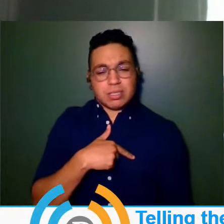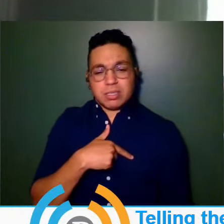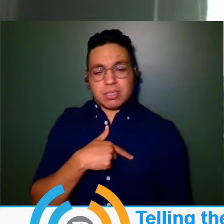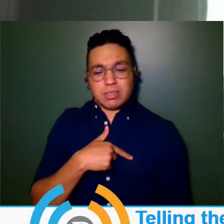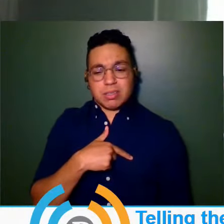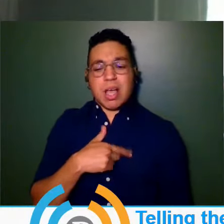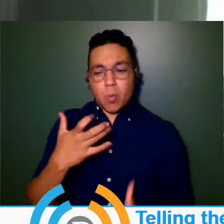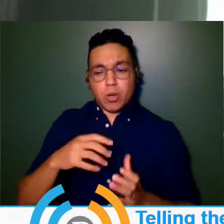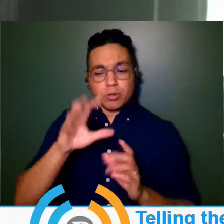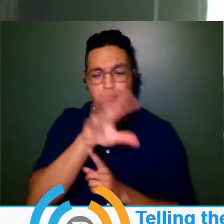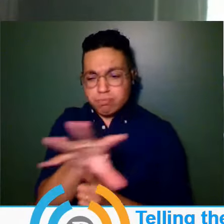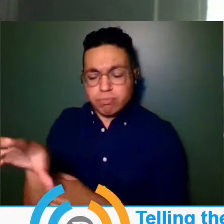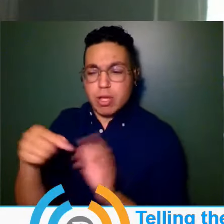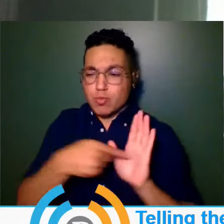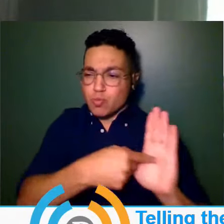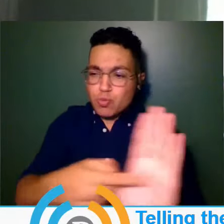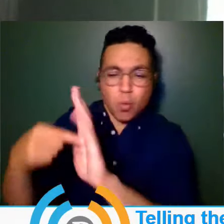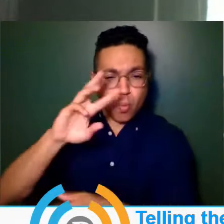that.